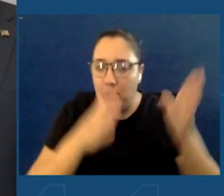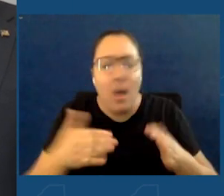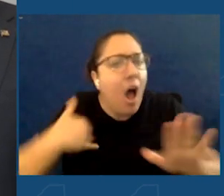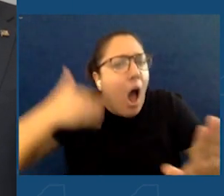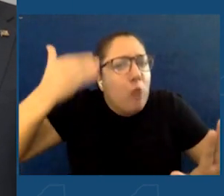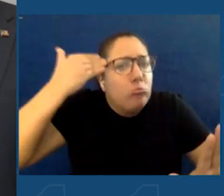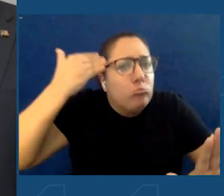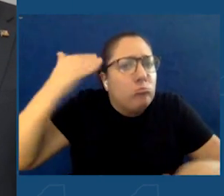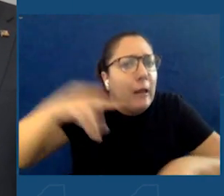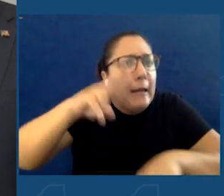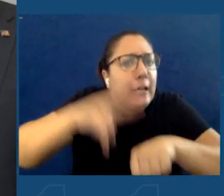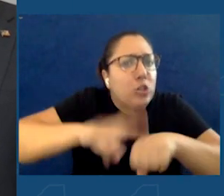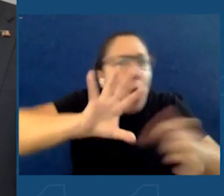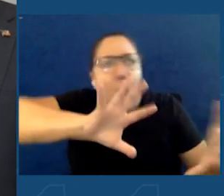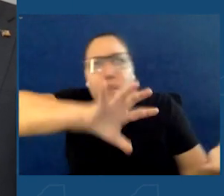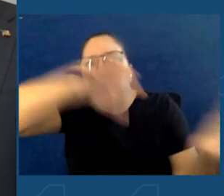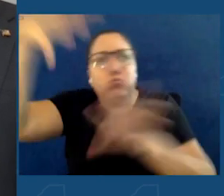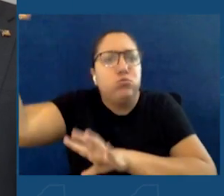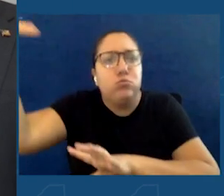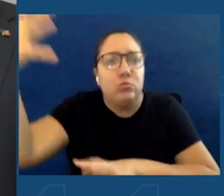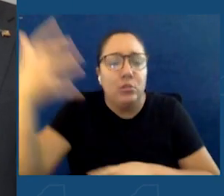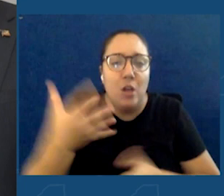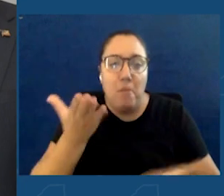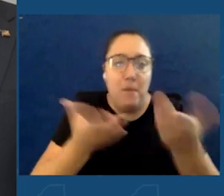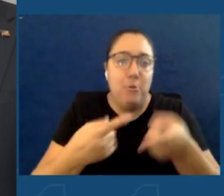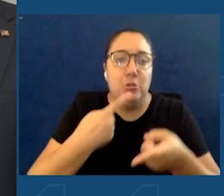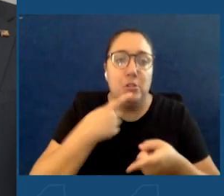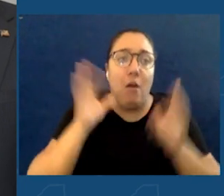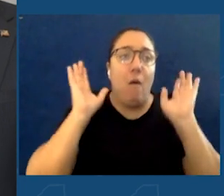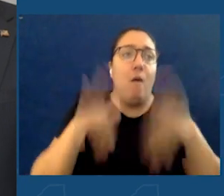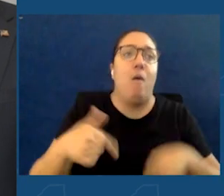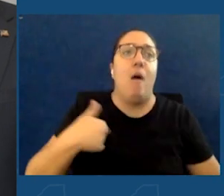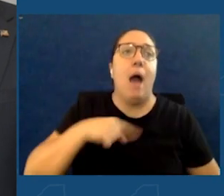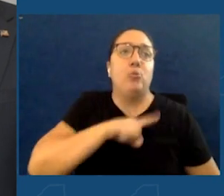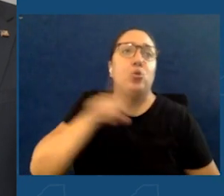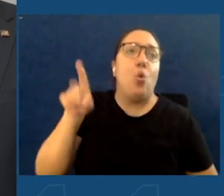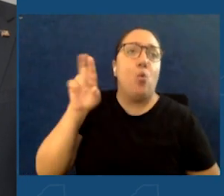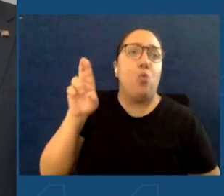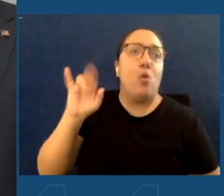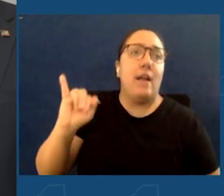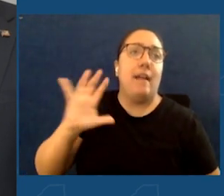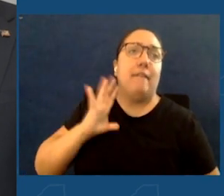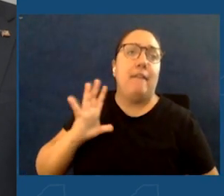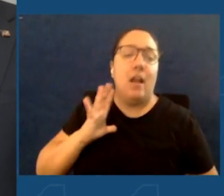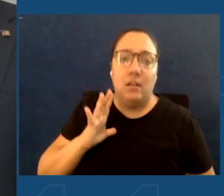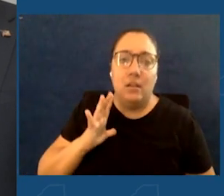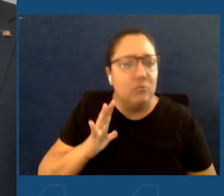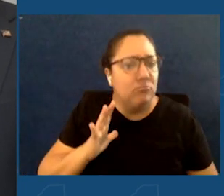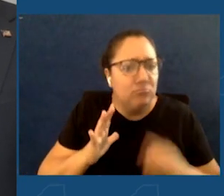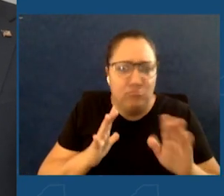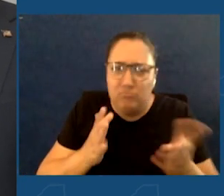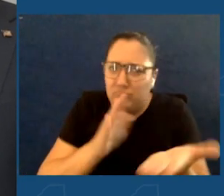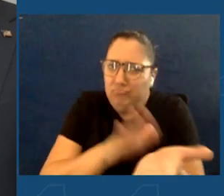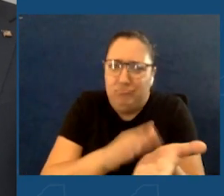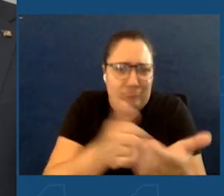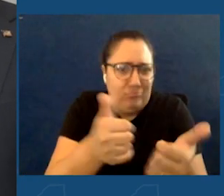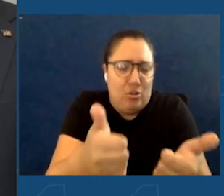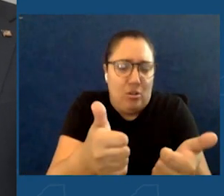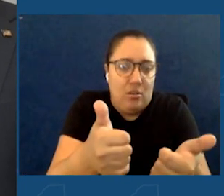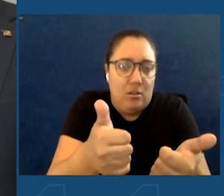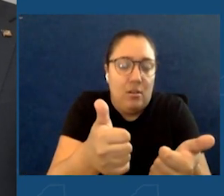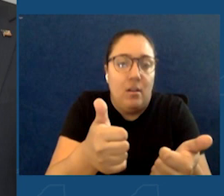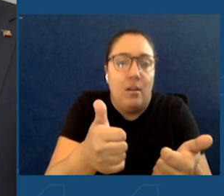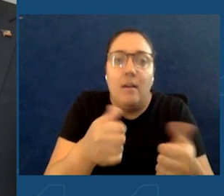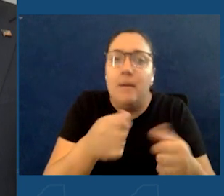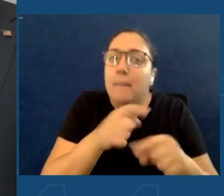dime and say, no, I'm going to Rhode Island instead, and I'm going to say good, just like happened this time last year. But I can't always count on that. That's